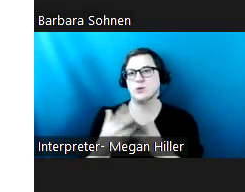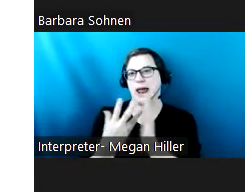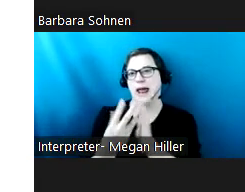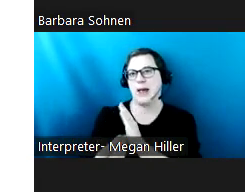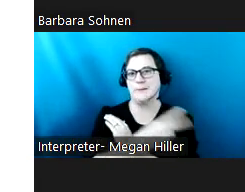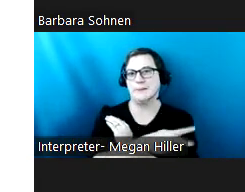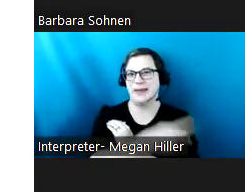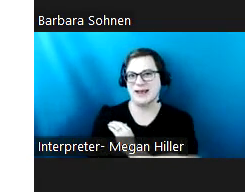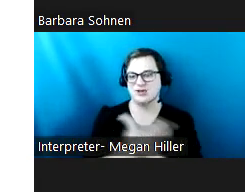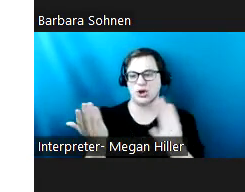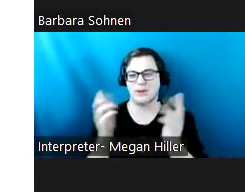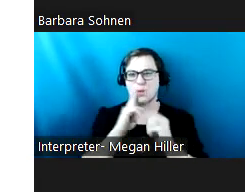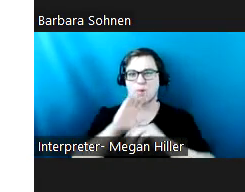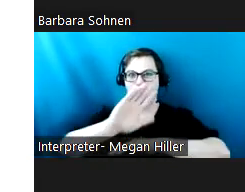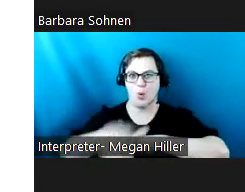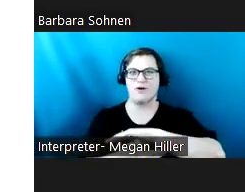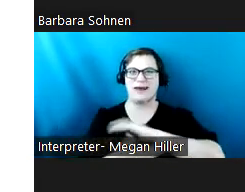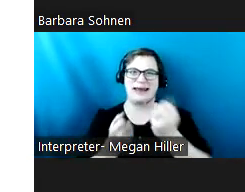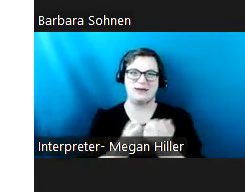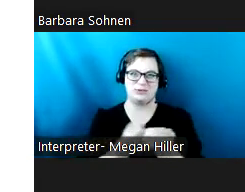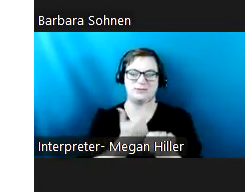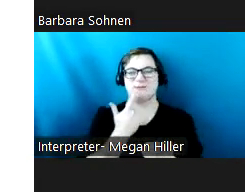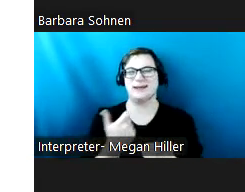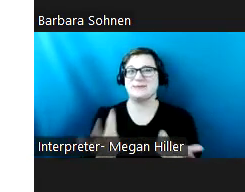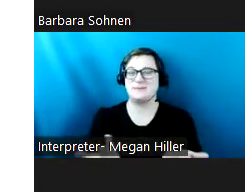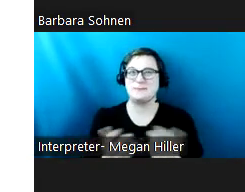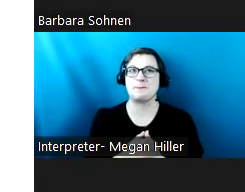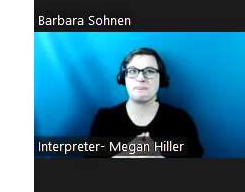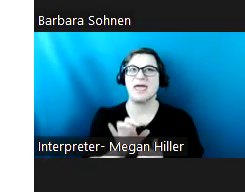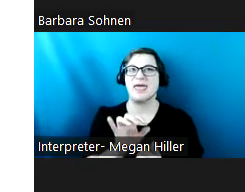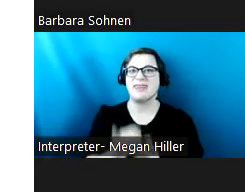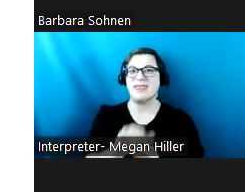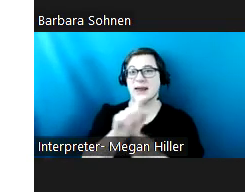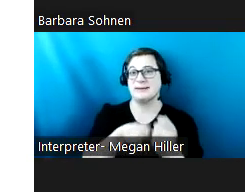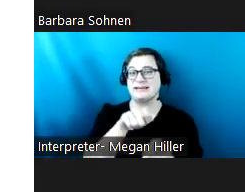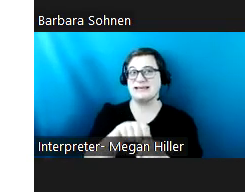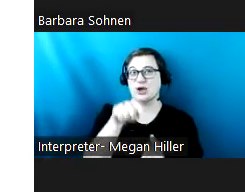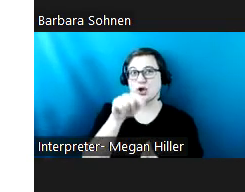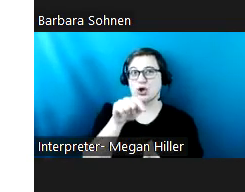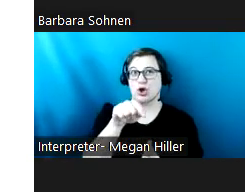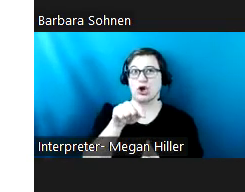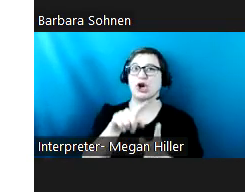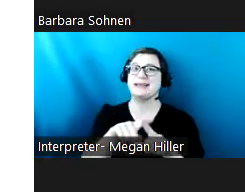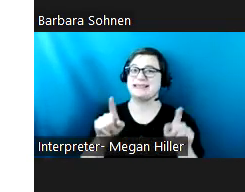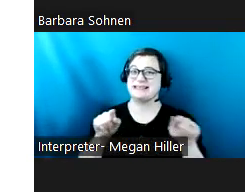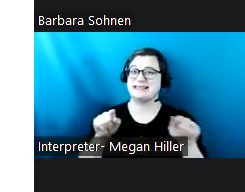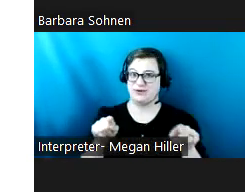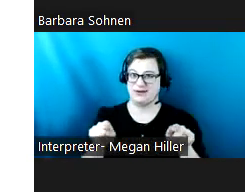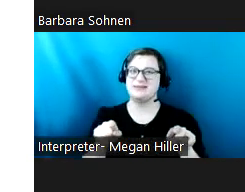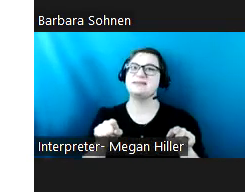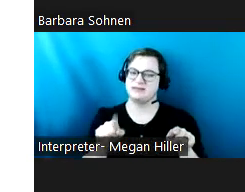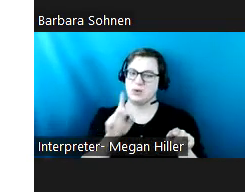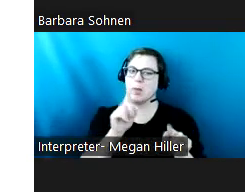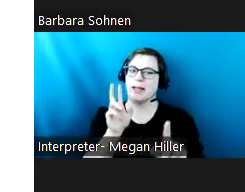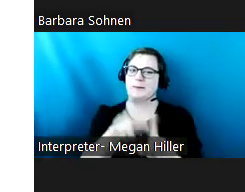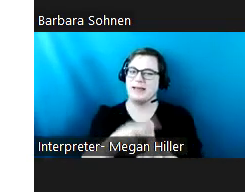versus overnight endorsements, because that particular distinction comes into play in